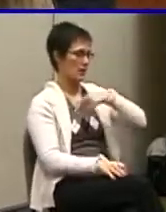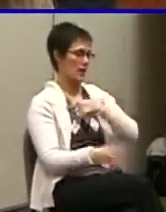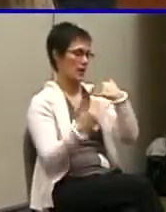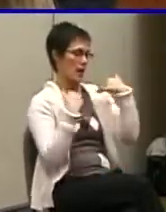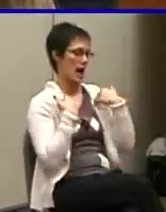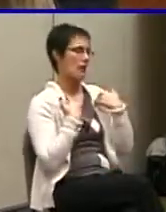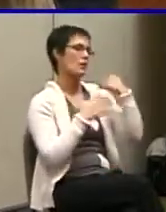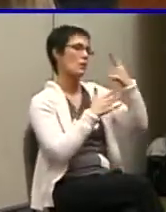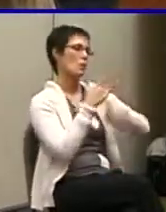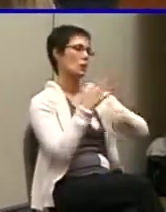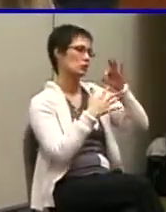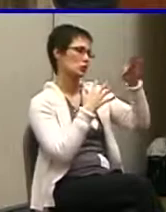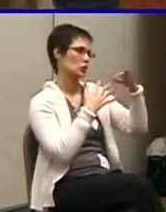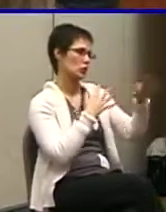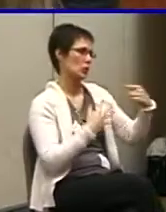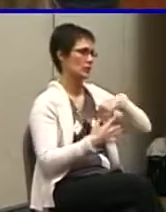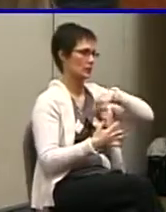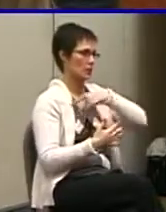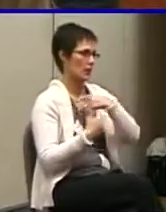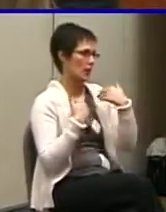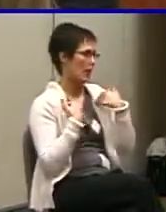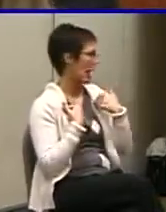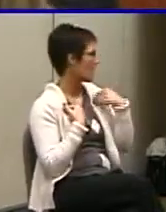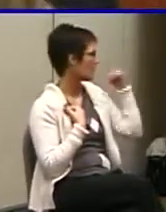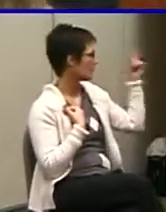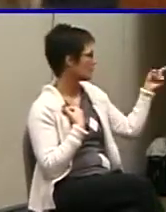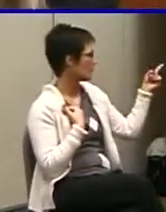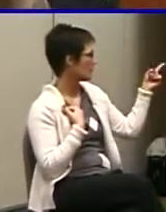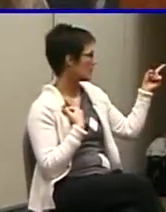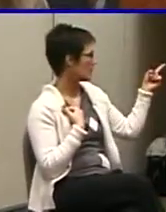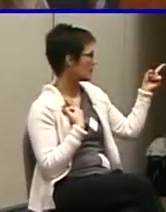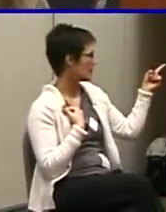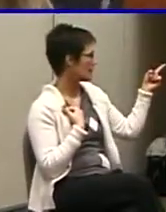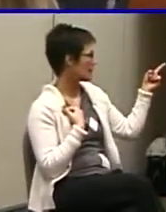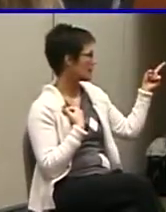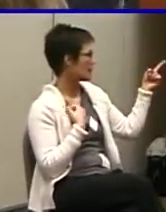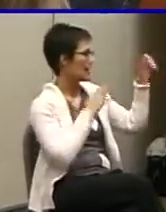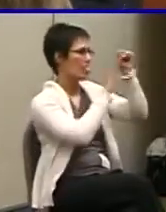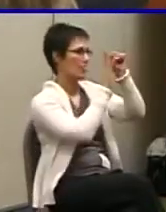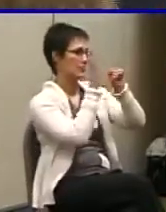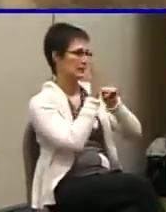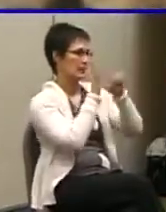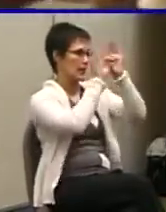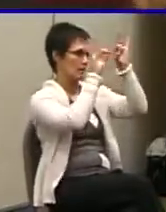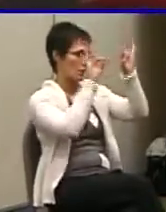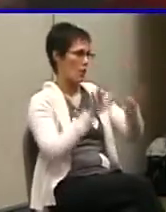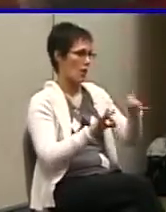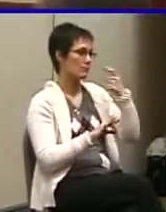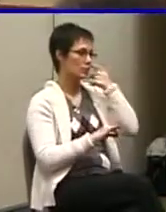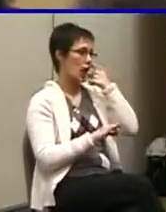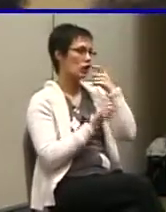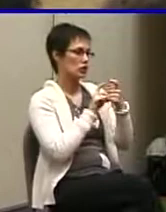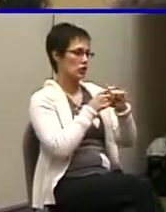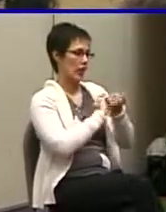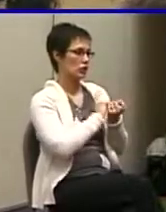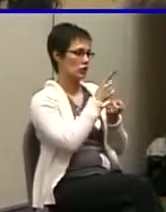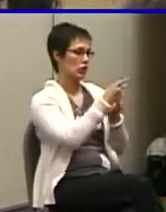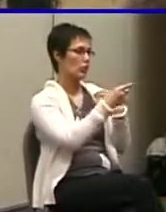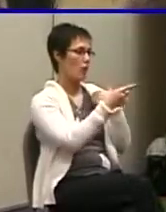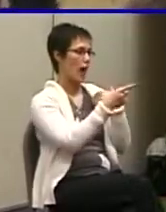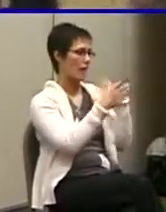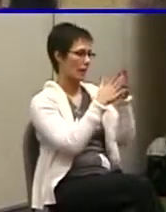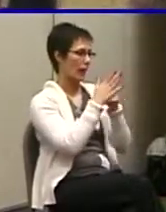our forms. Yeah. Well, the state forms are just changing. You're going to notice in your handout, we gave you a copy, and in